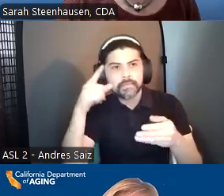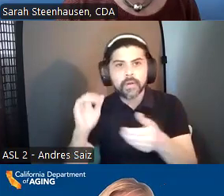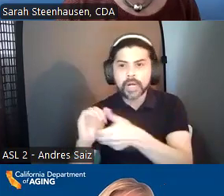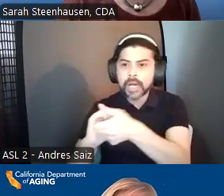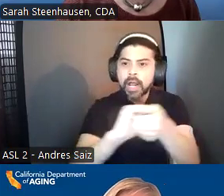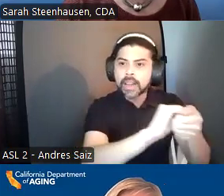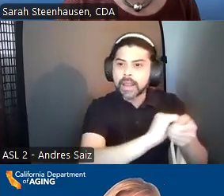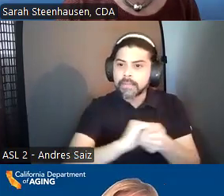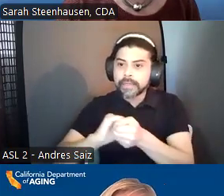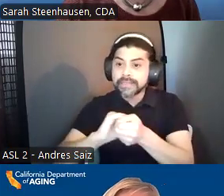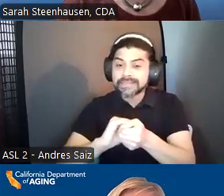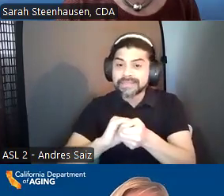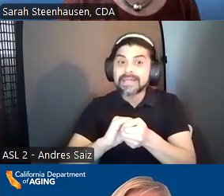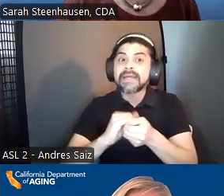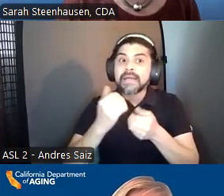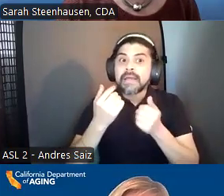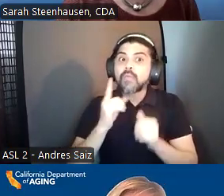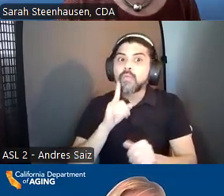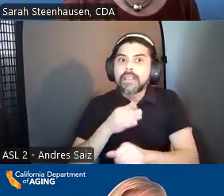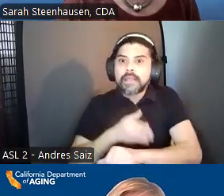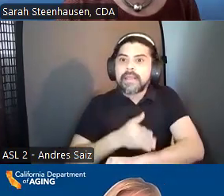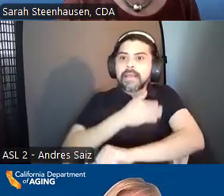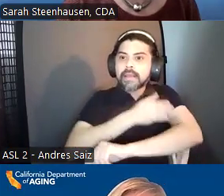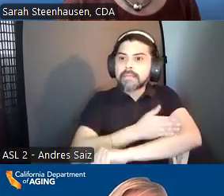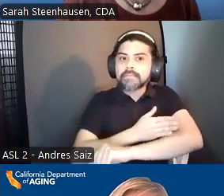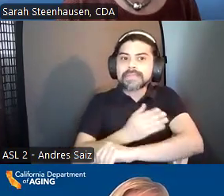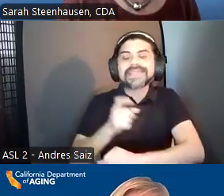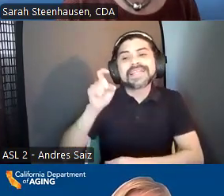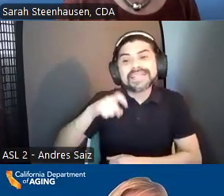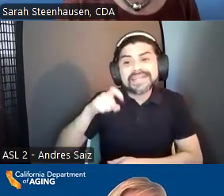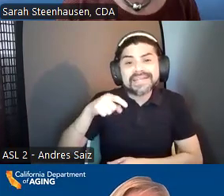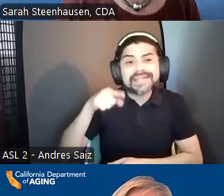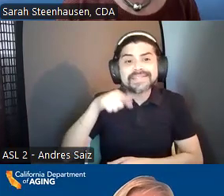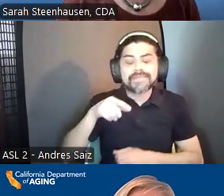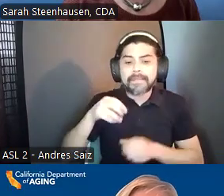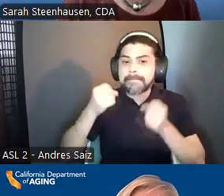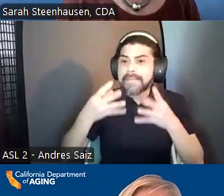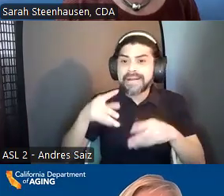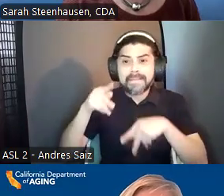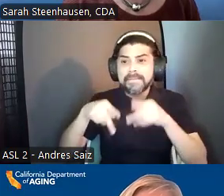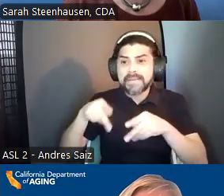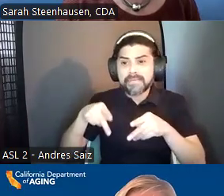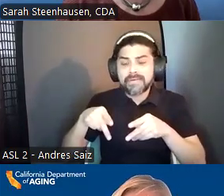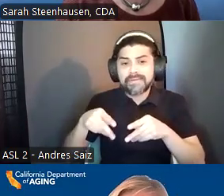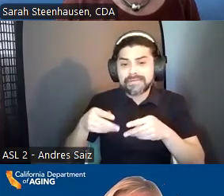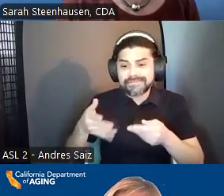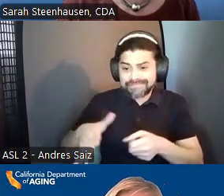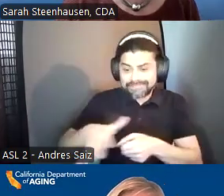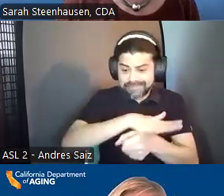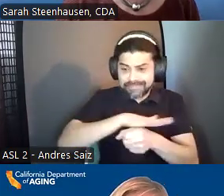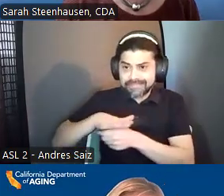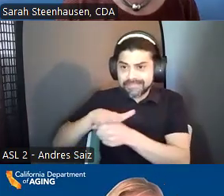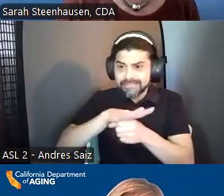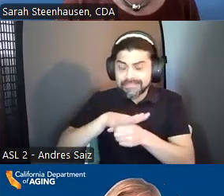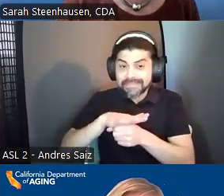to continue elevating the vital needs of this population. These next 5 years, we intend to continue